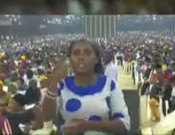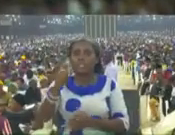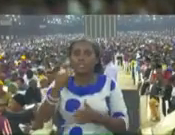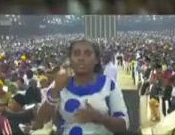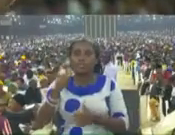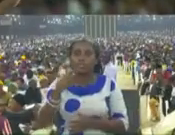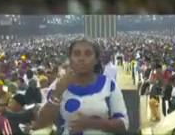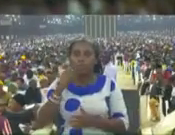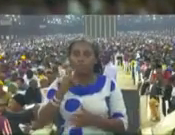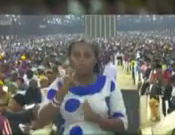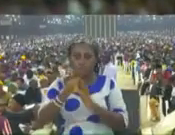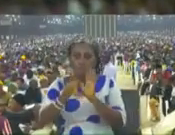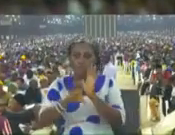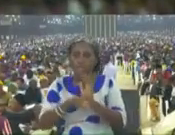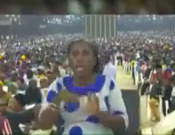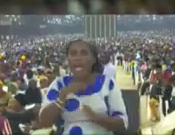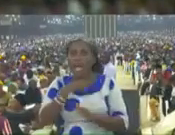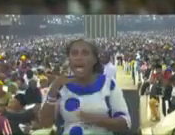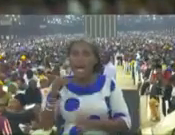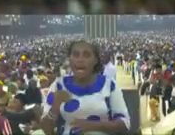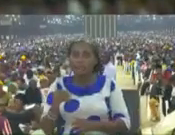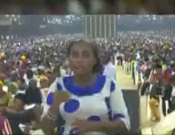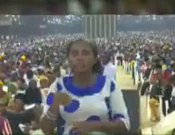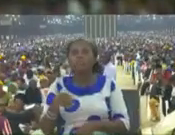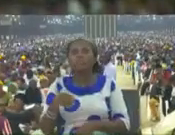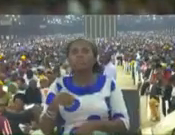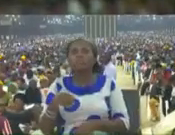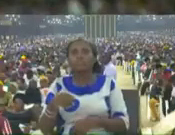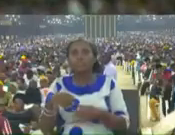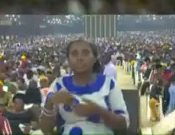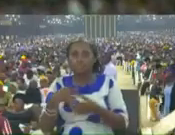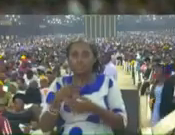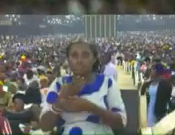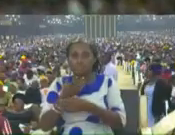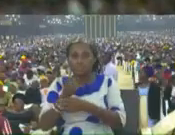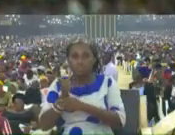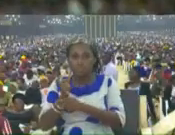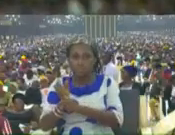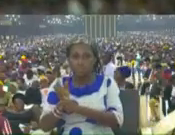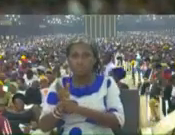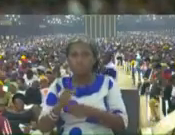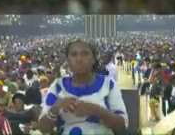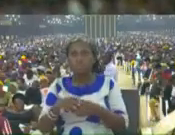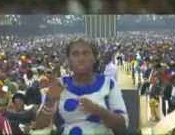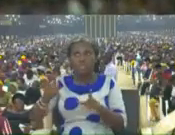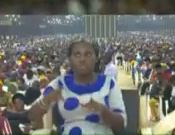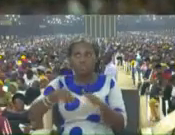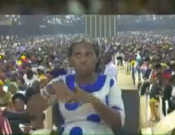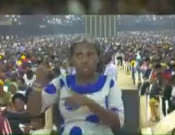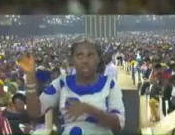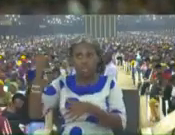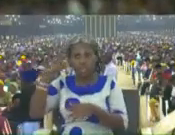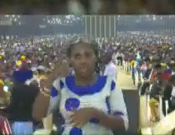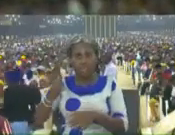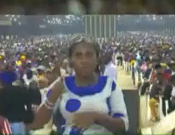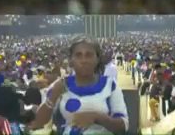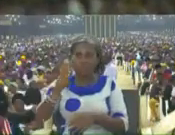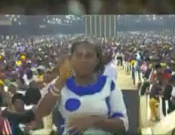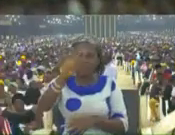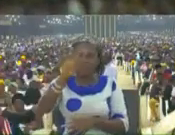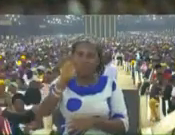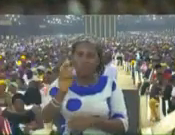and he was late in coming. Was away for 30 days and 40 days and 40